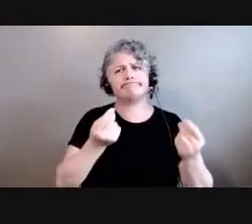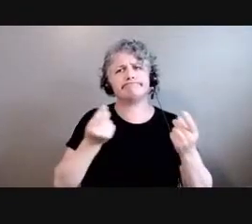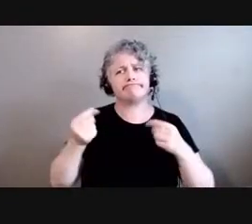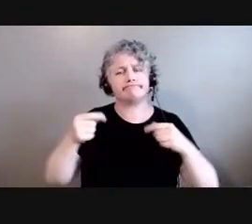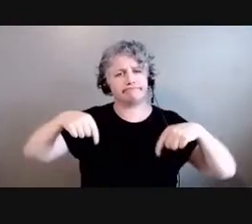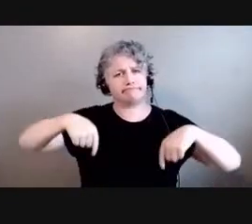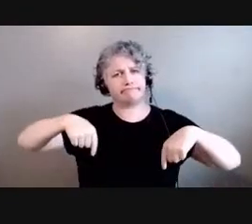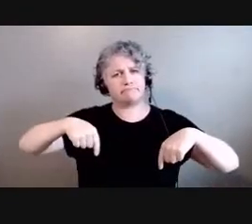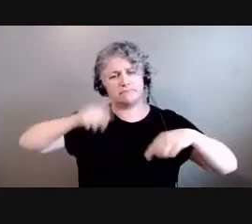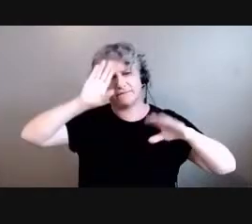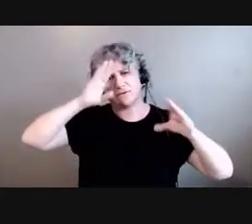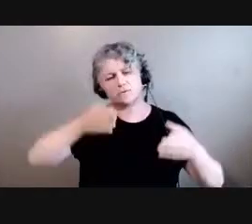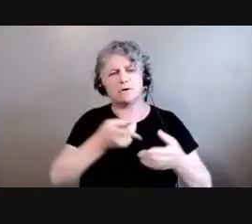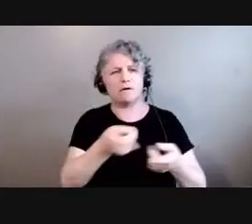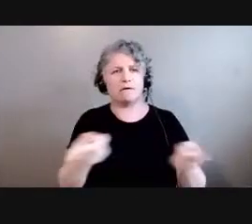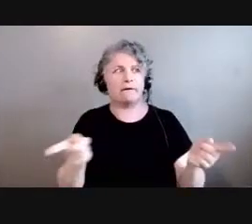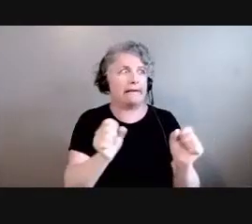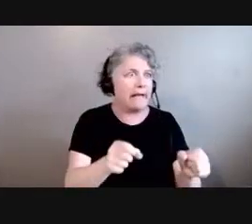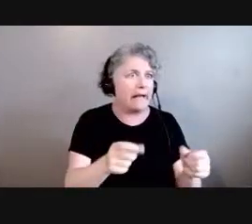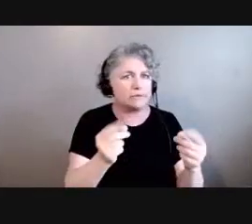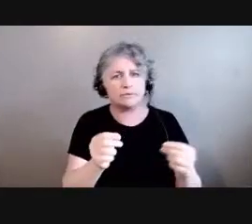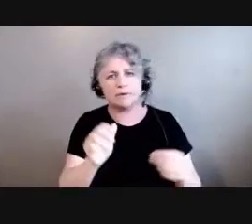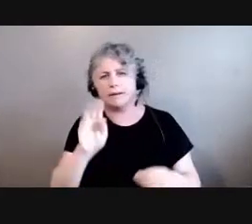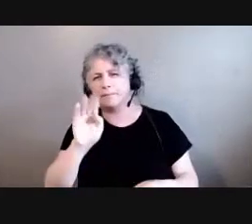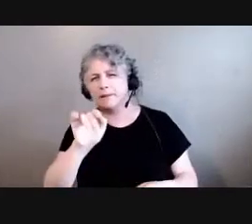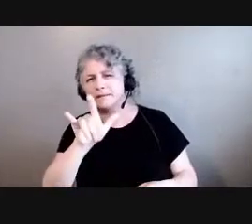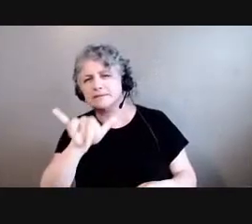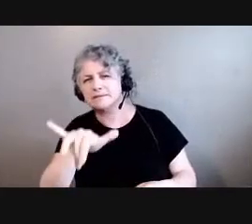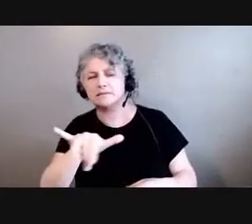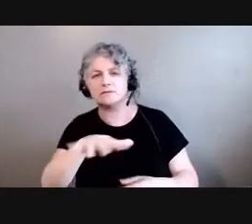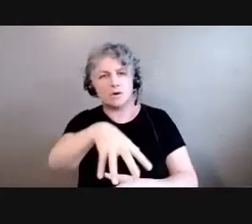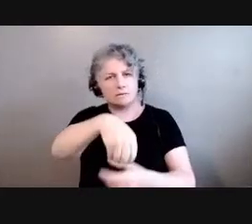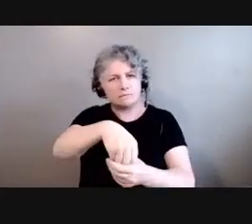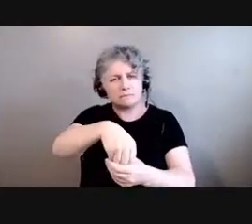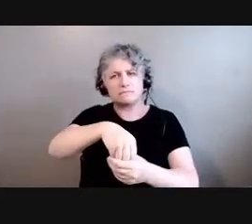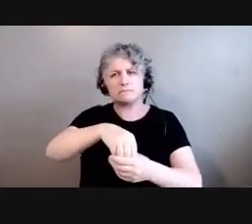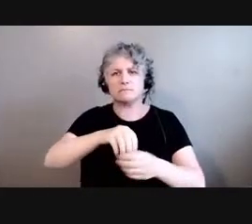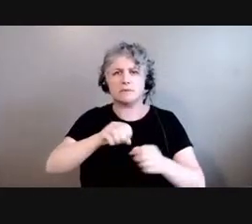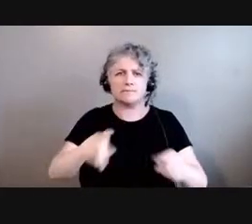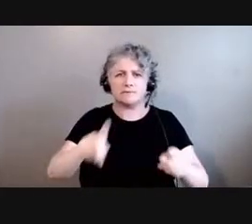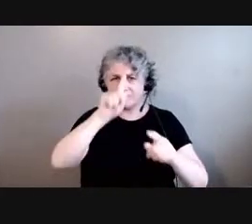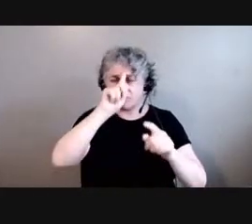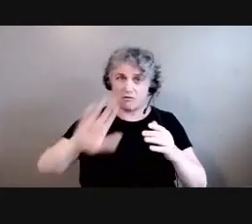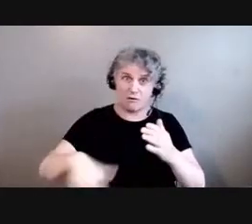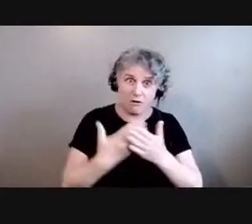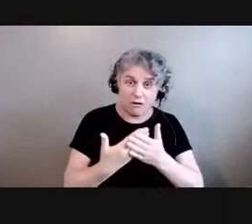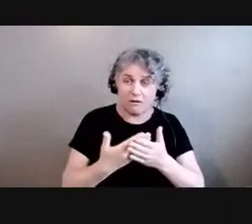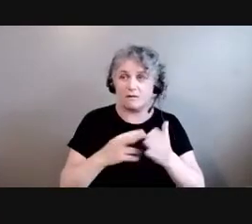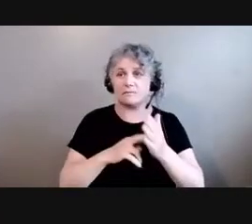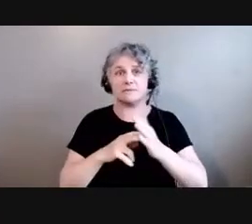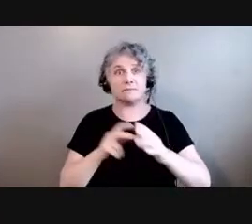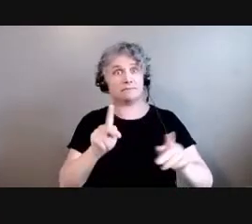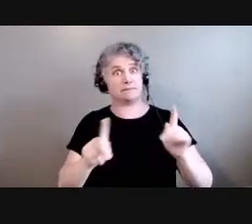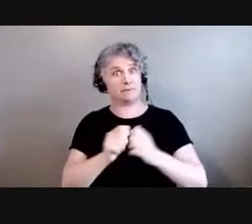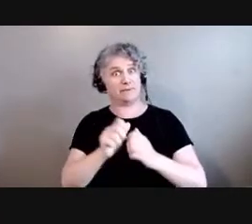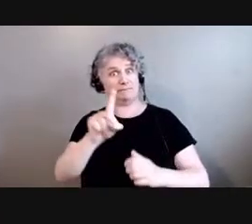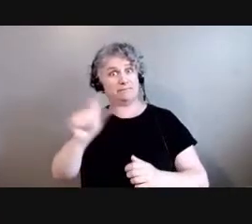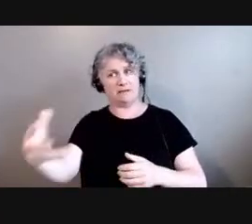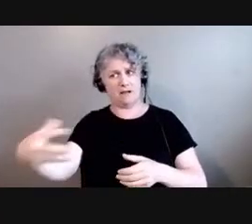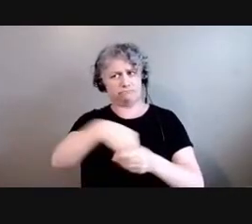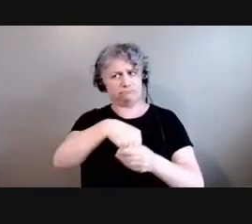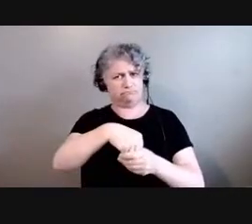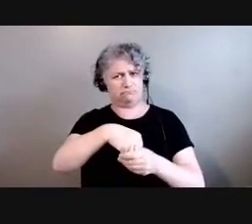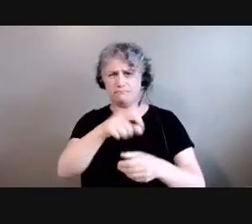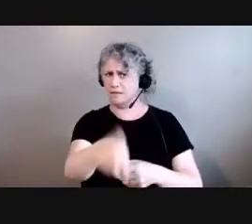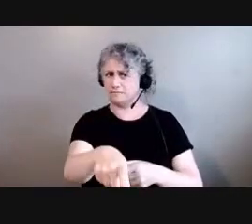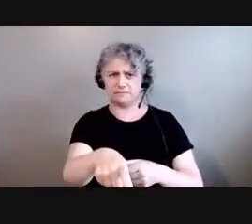on ability. So including opportunities for all Montanans means that people with disabilities need to be included as